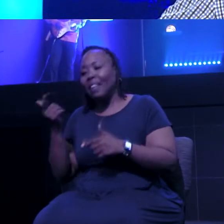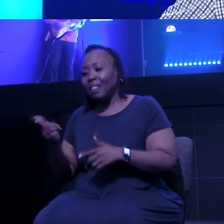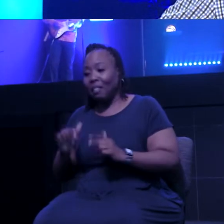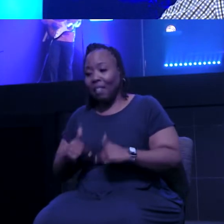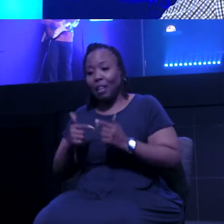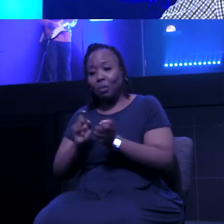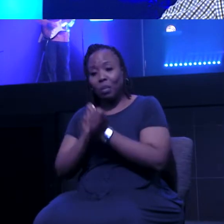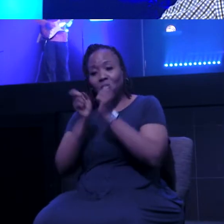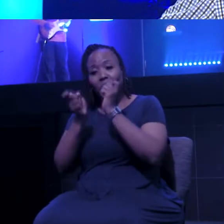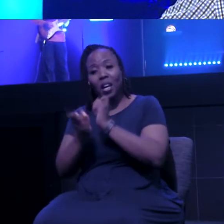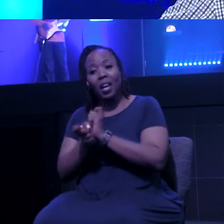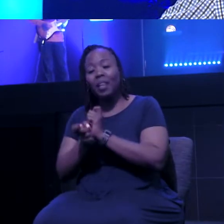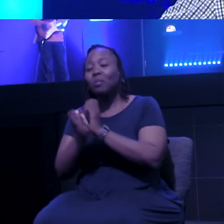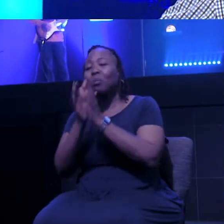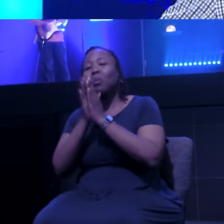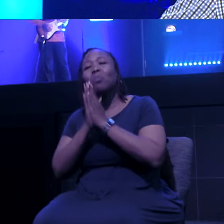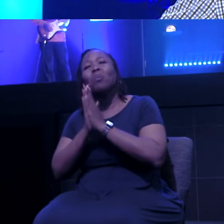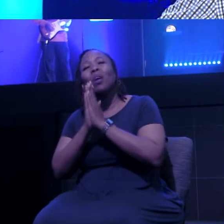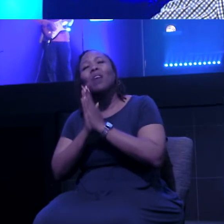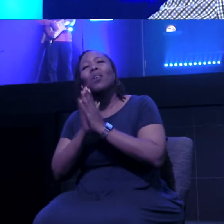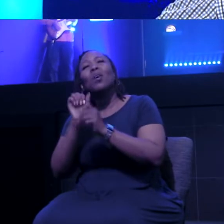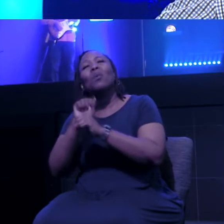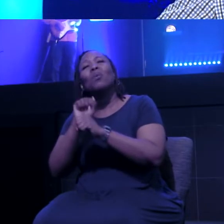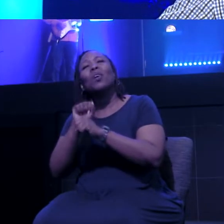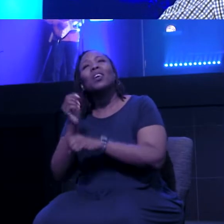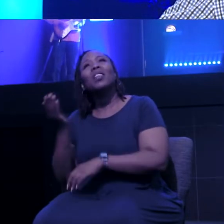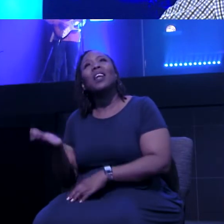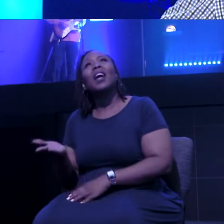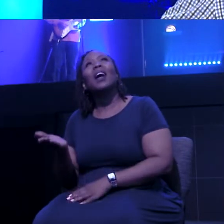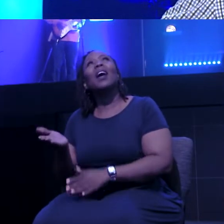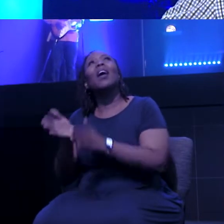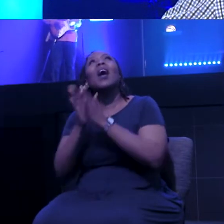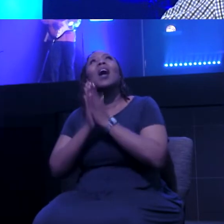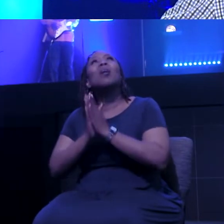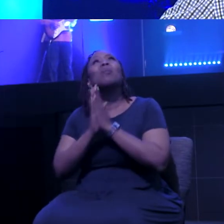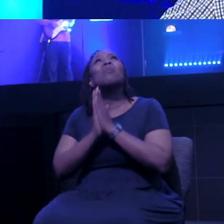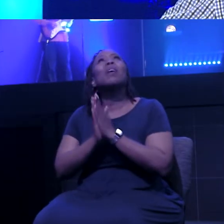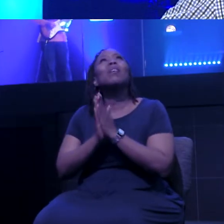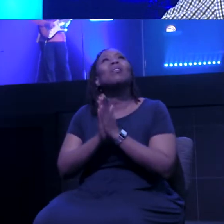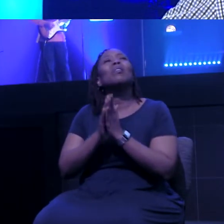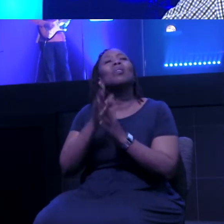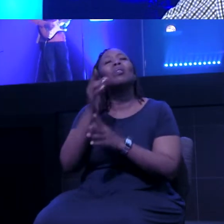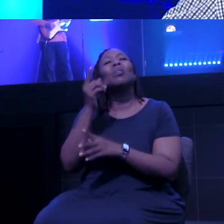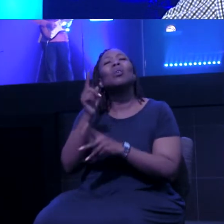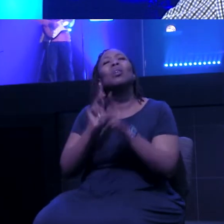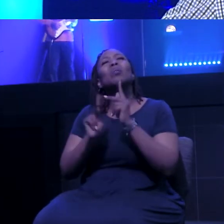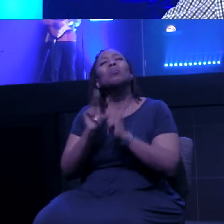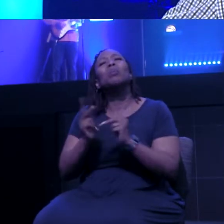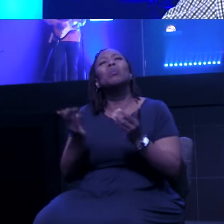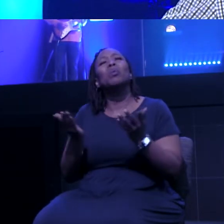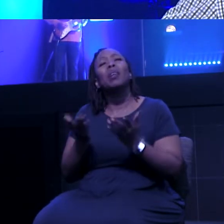changed. Father, we pray for your work there. Father, I pray for those who are here at Community that are